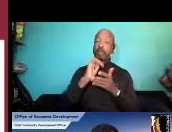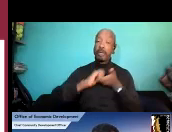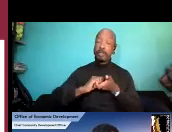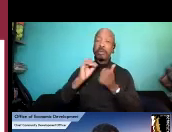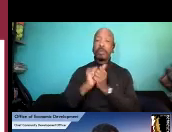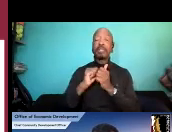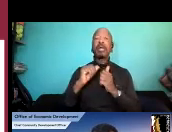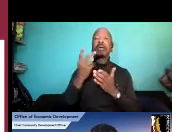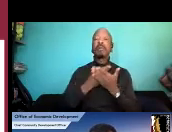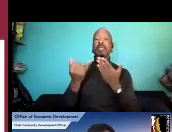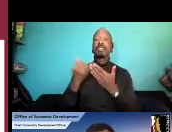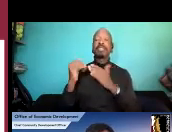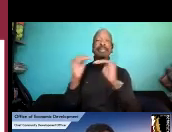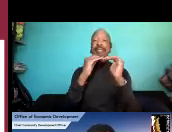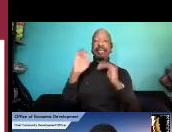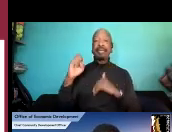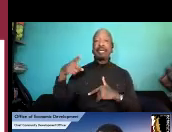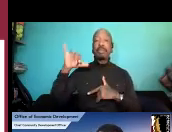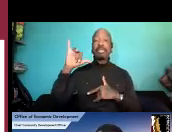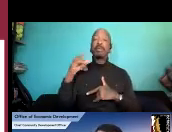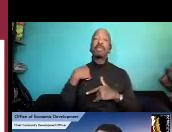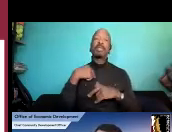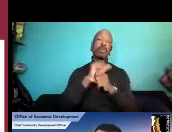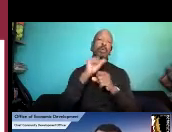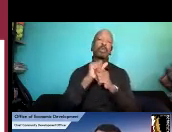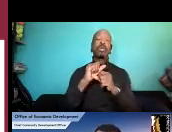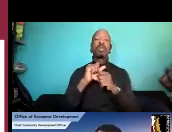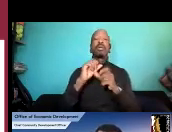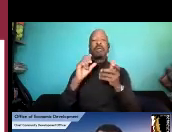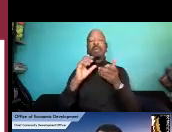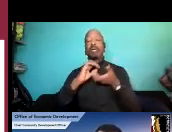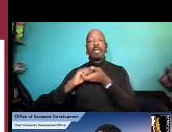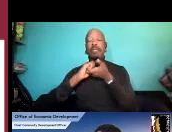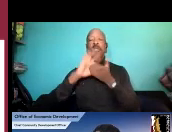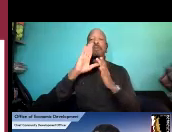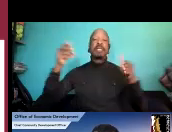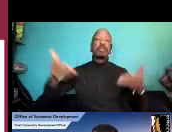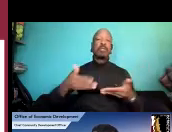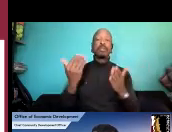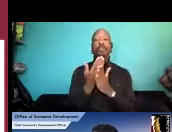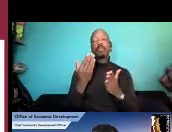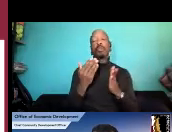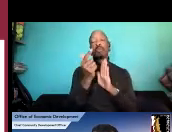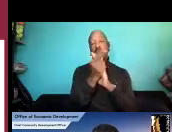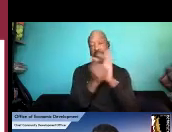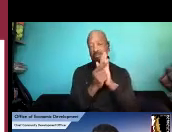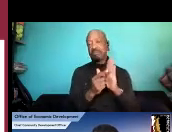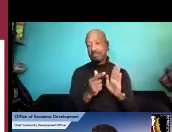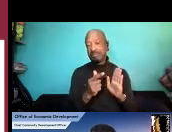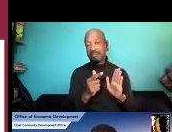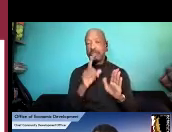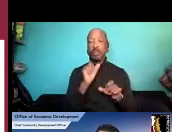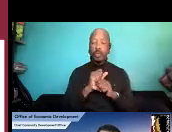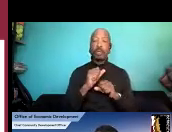Equity, we worked collaboratively to introduce some new legislation that makes it easier for worker-owned cooperatives. Now, they're